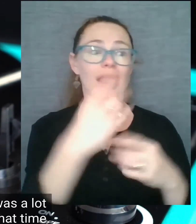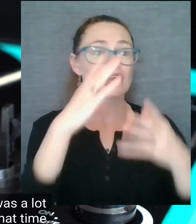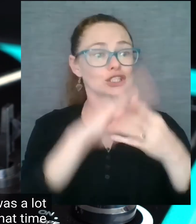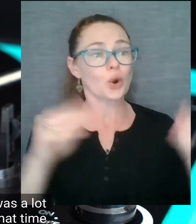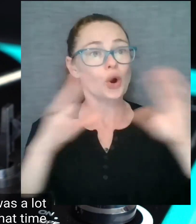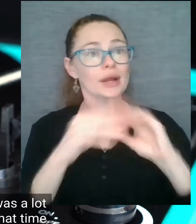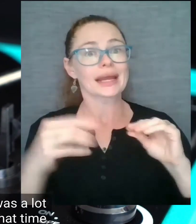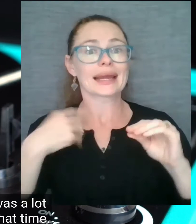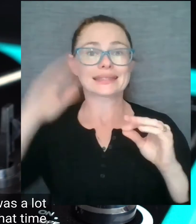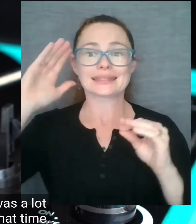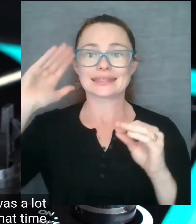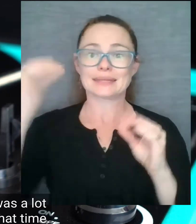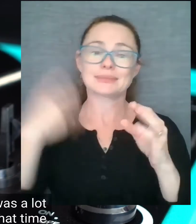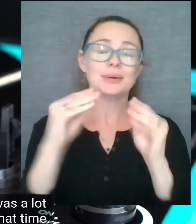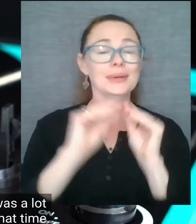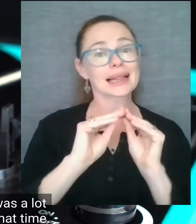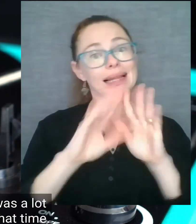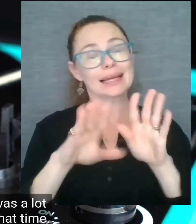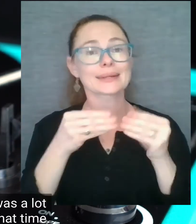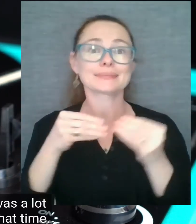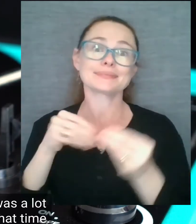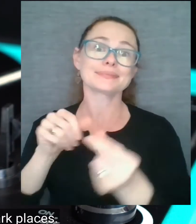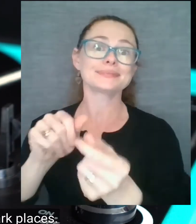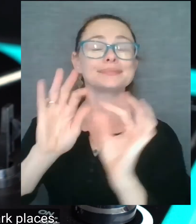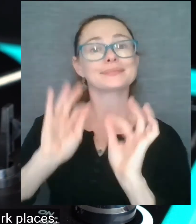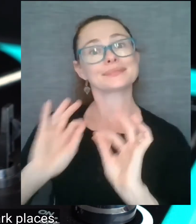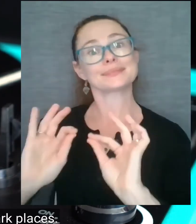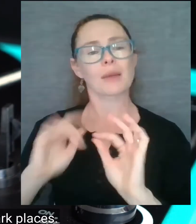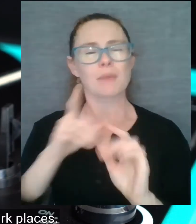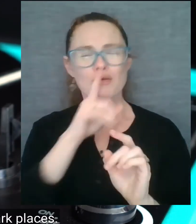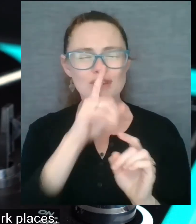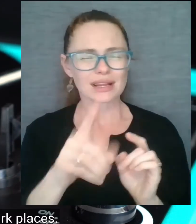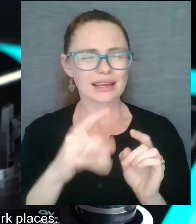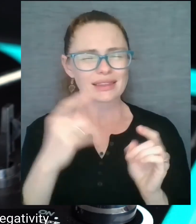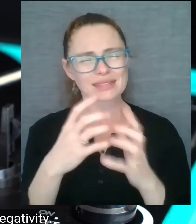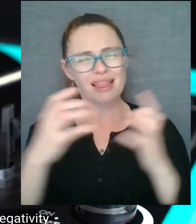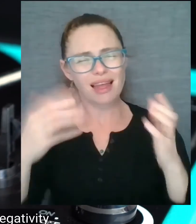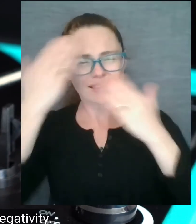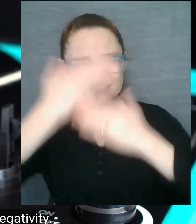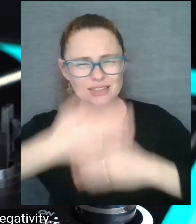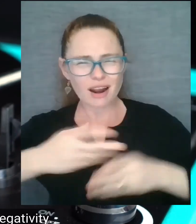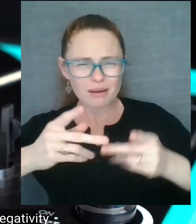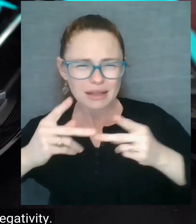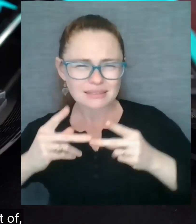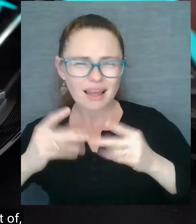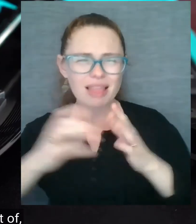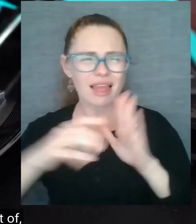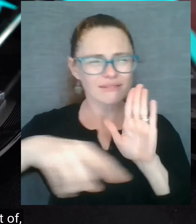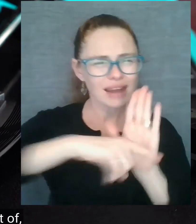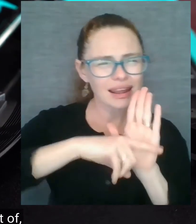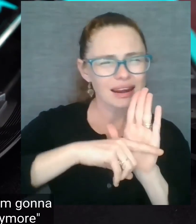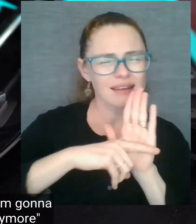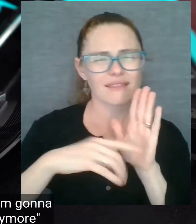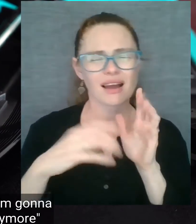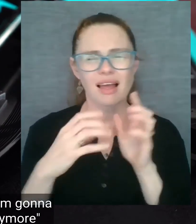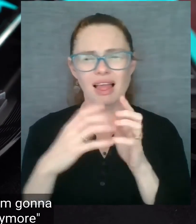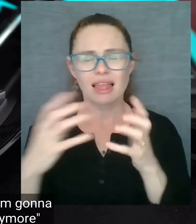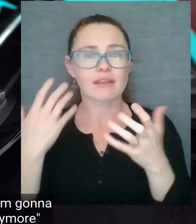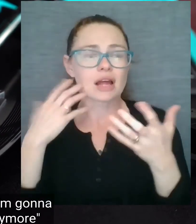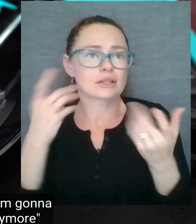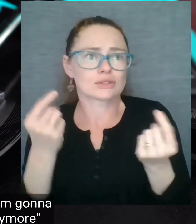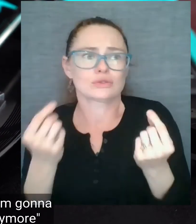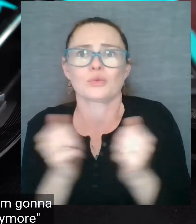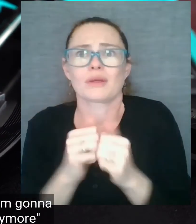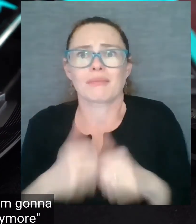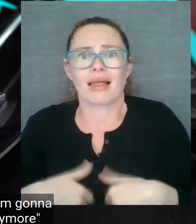but there was a lot of big gaps within that time. There was a lot of dark places. There was a lot of negativity. There was a lot of, I don't know what I'm going to do